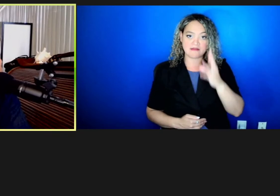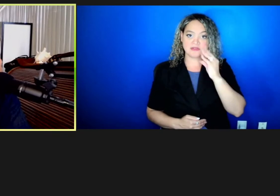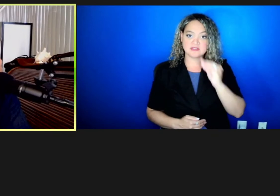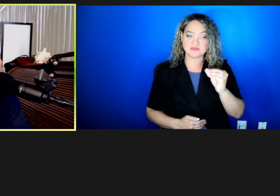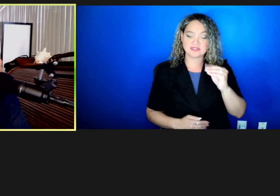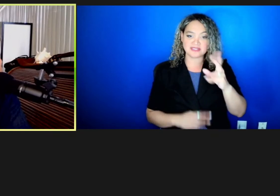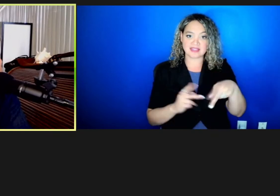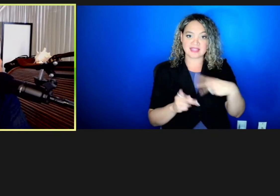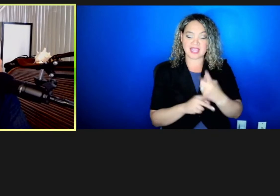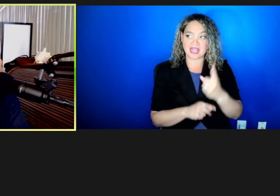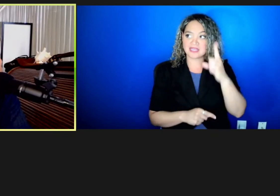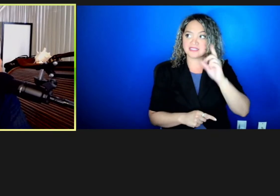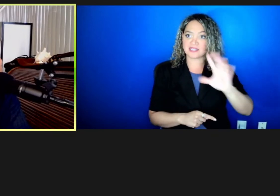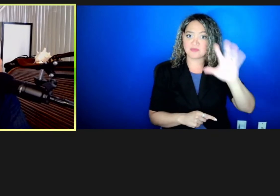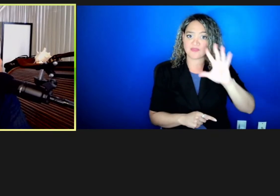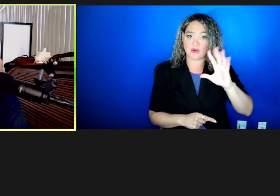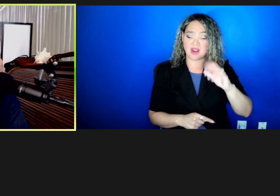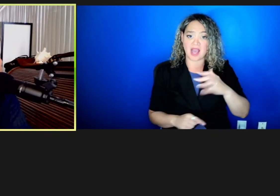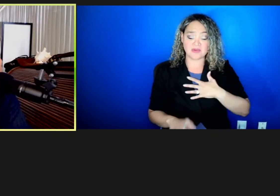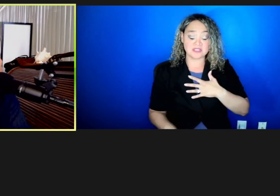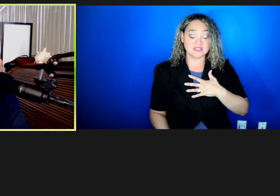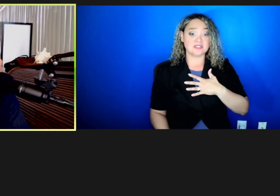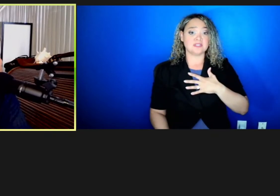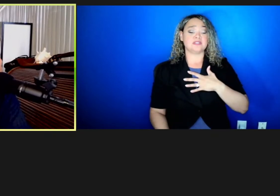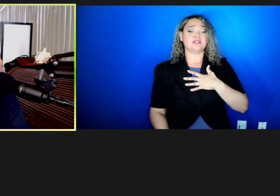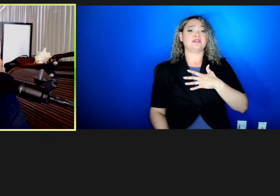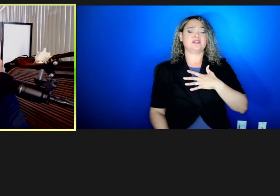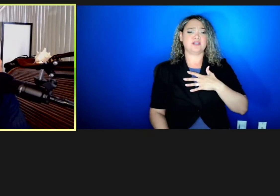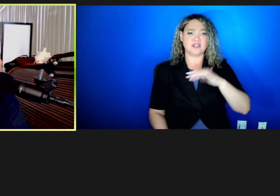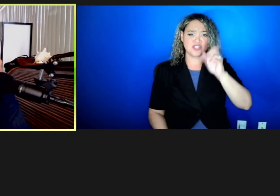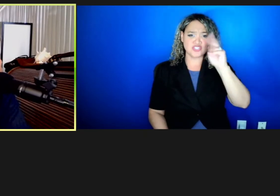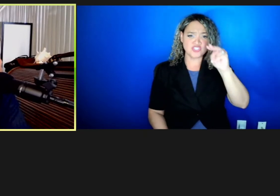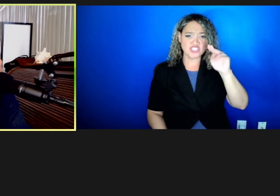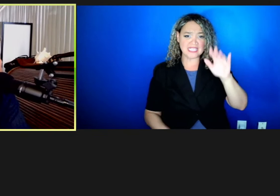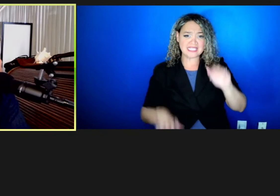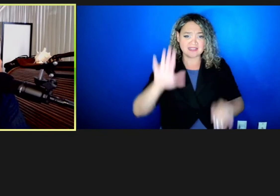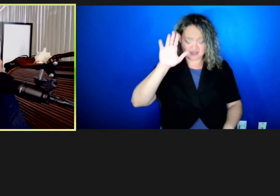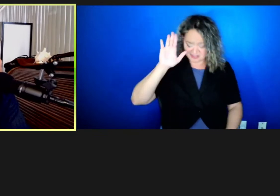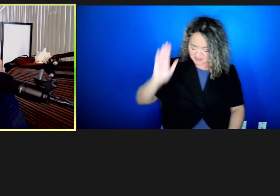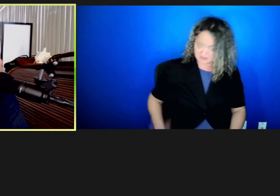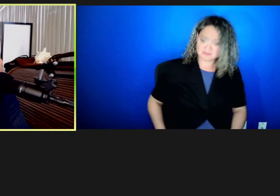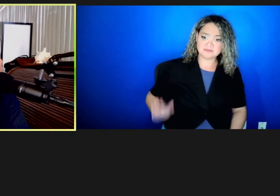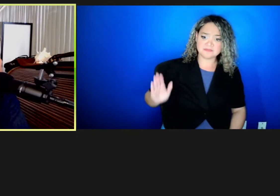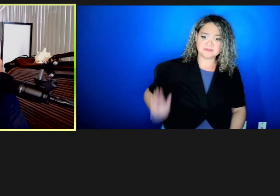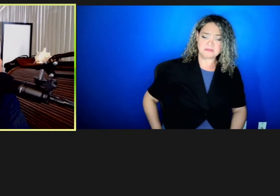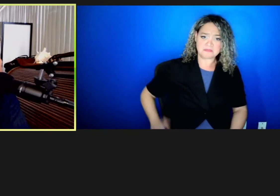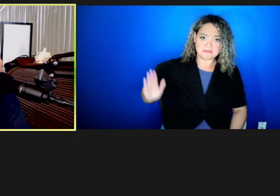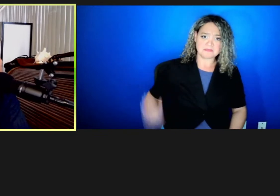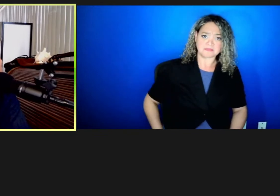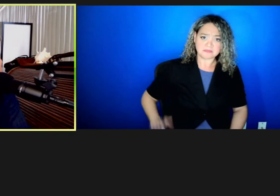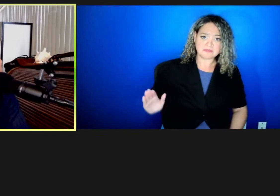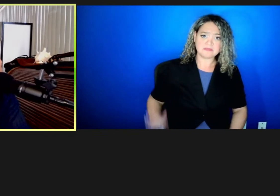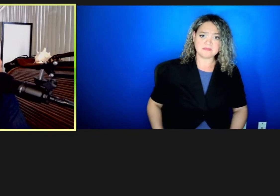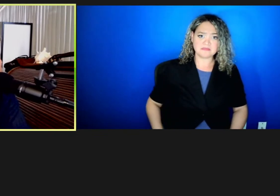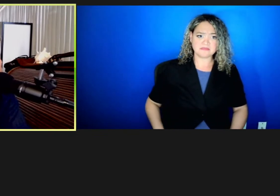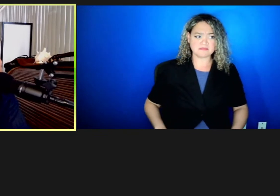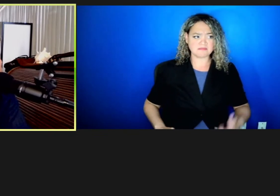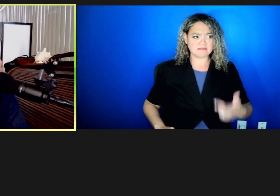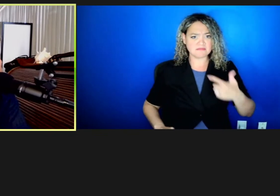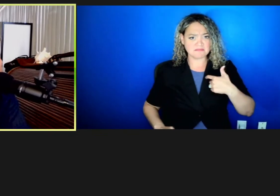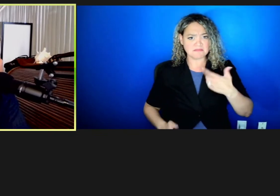I stood aghast as Jean repeatedly hit her thigh with her right hand. My hand rested on her